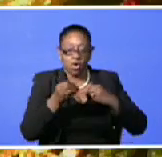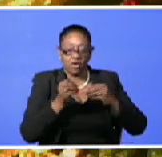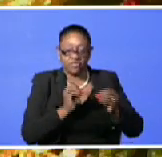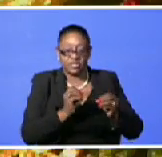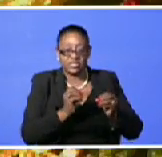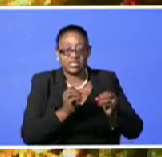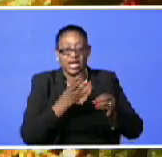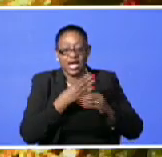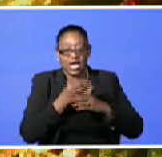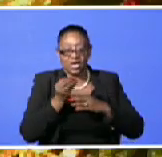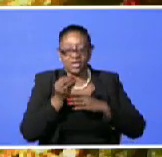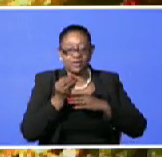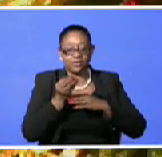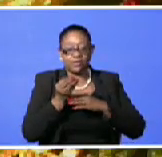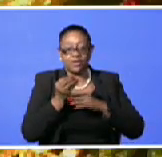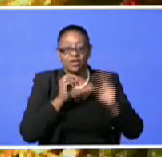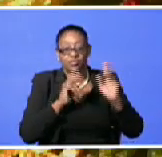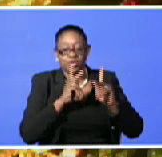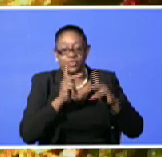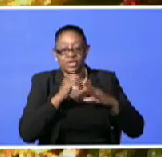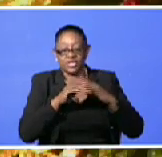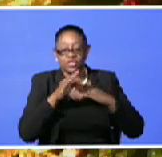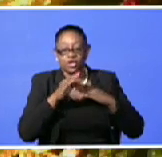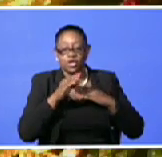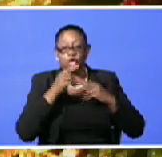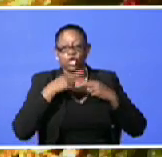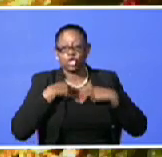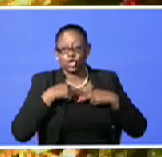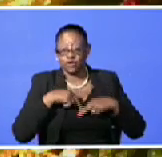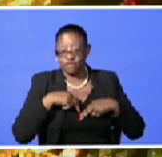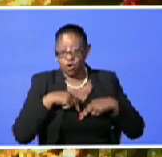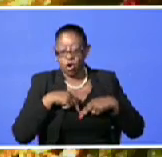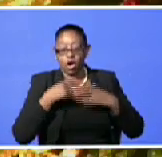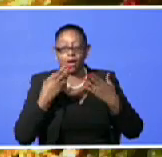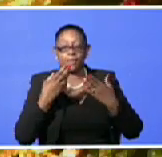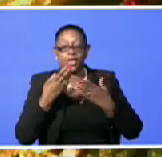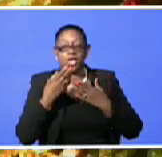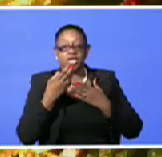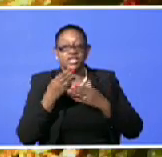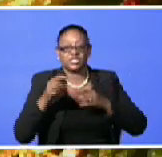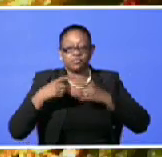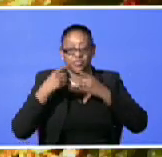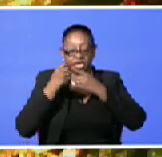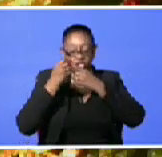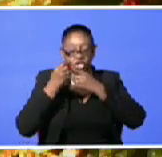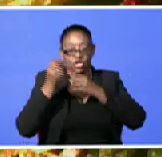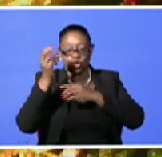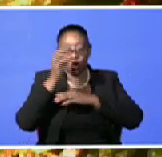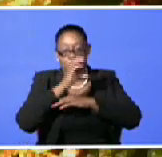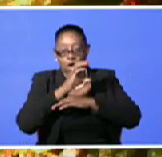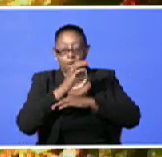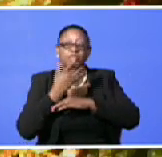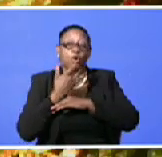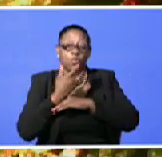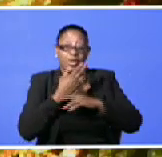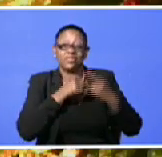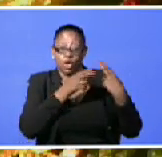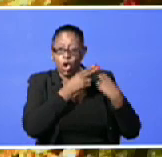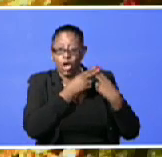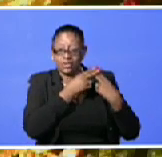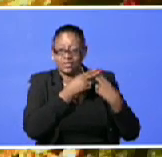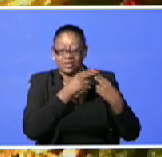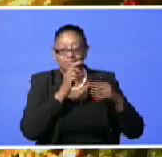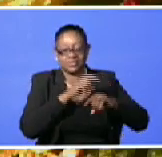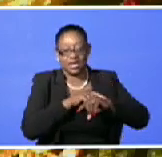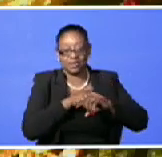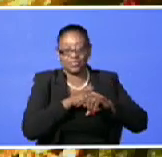of the uniformed branches, especially those who are on duty during the holiday season. On my own